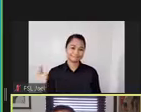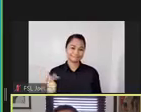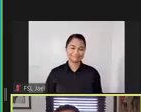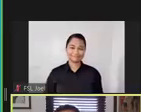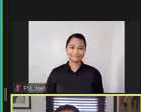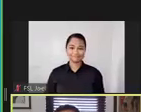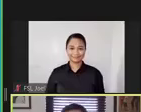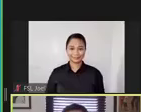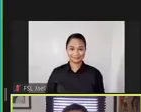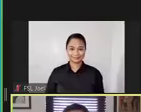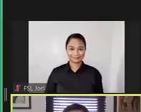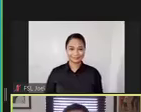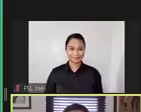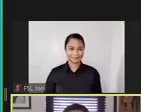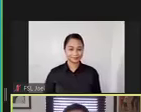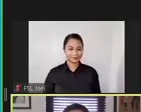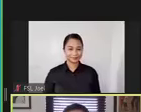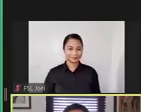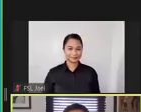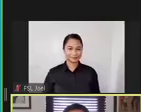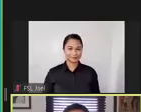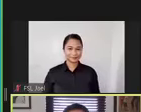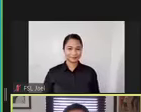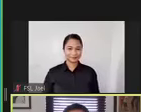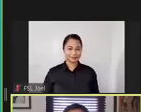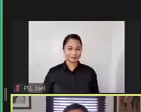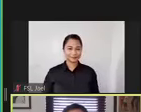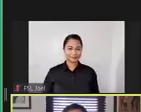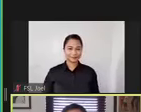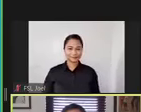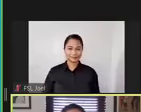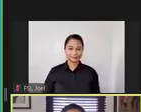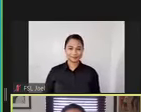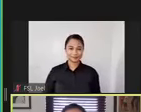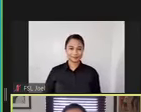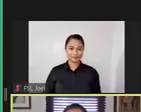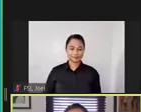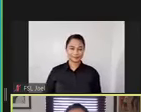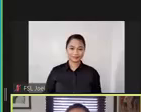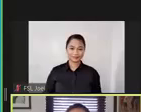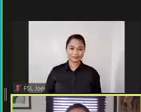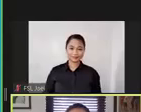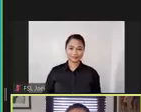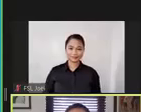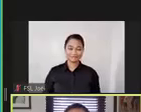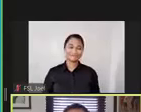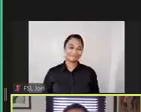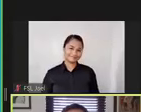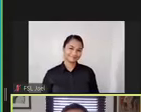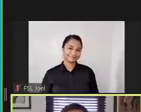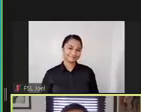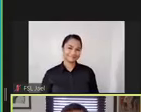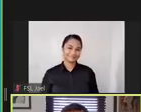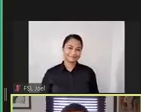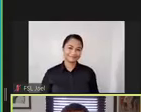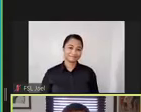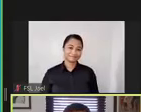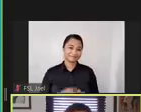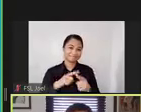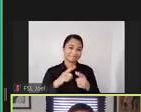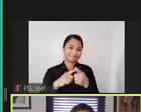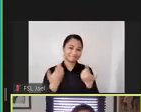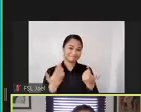As part of Olympic Agenda 2020, the IOC set out 18 objectives across these three spheres. So